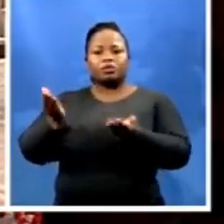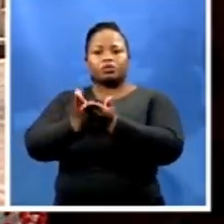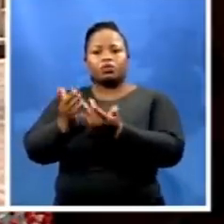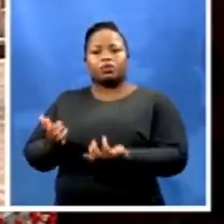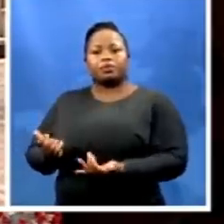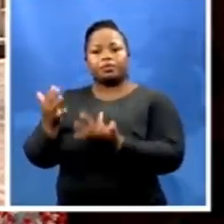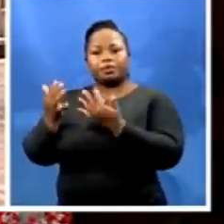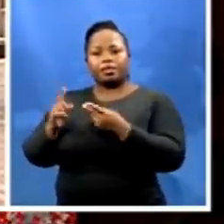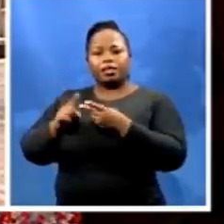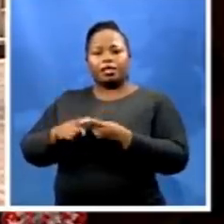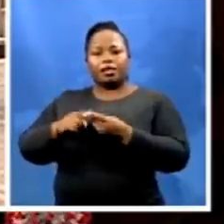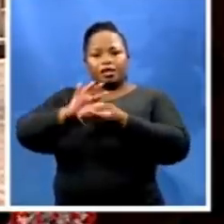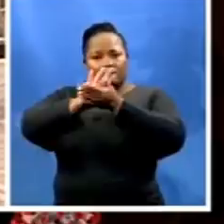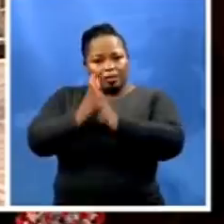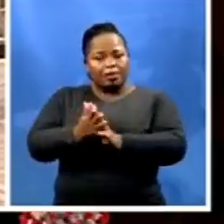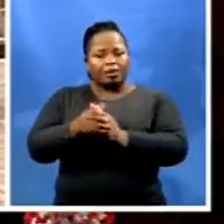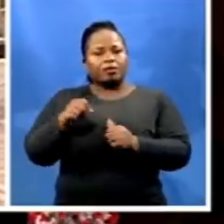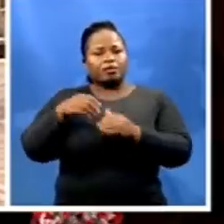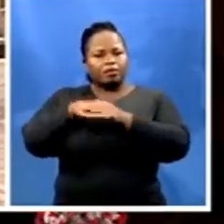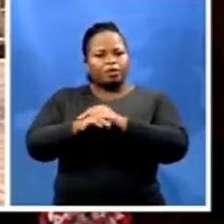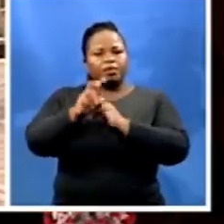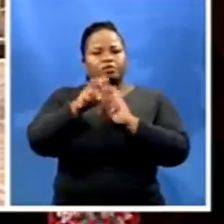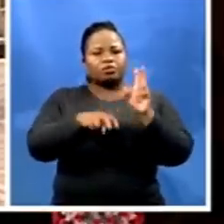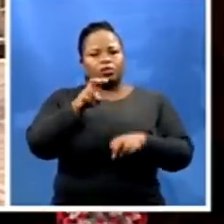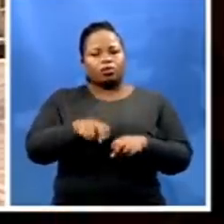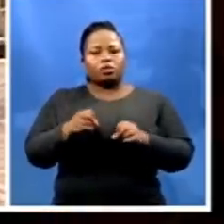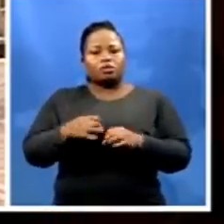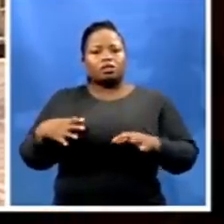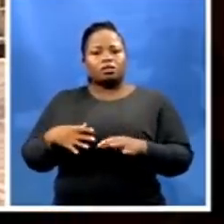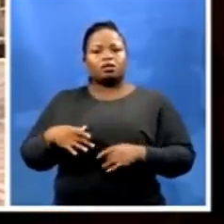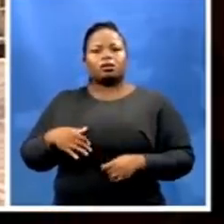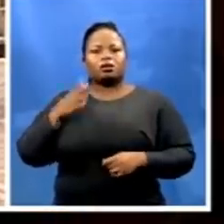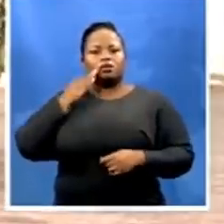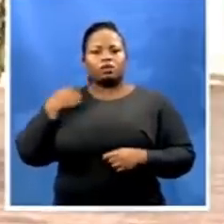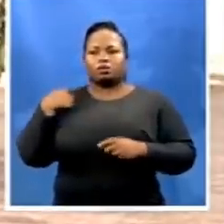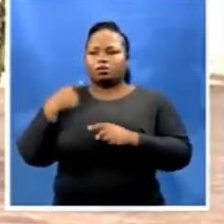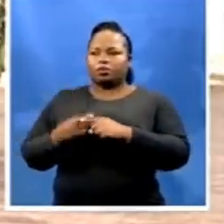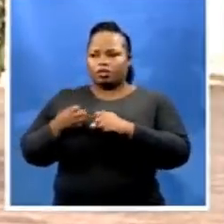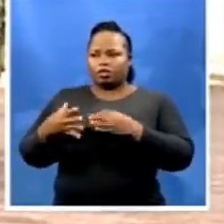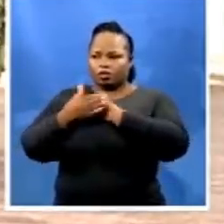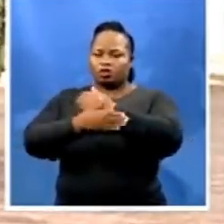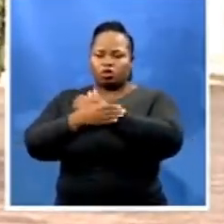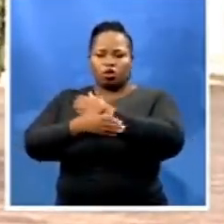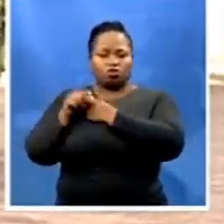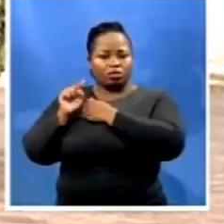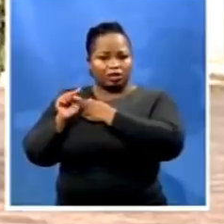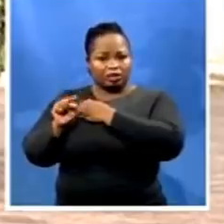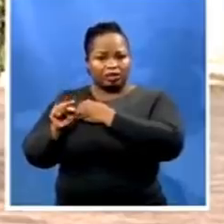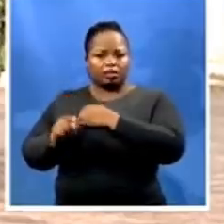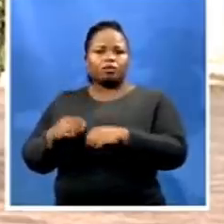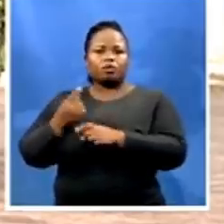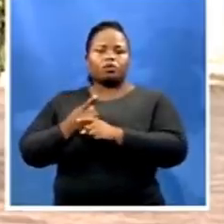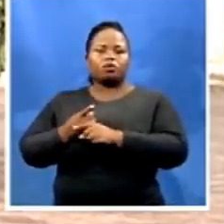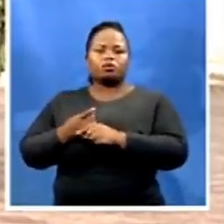started when the lockdown started in the country. That's when these vandals went on a tirade,